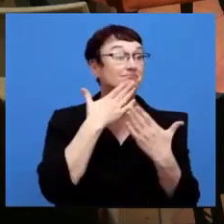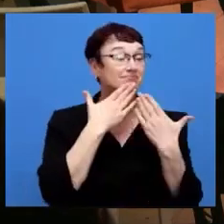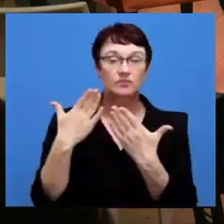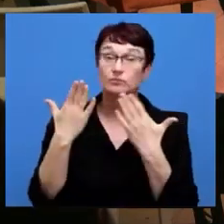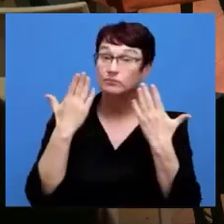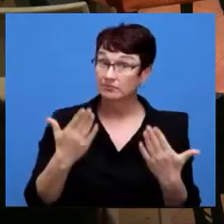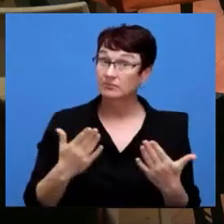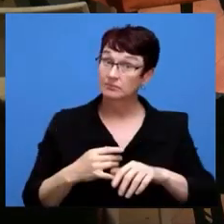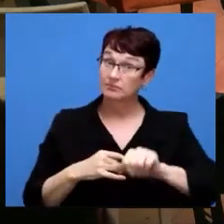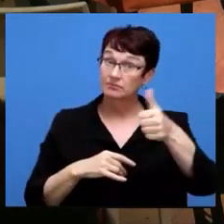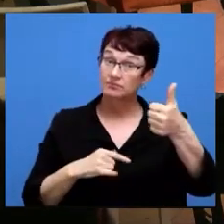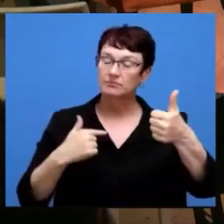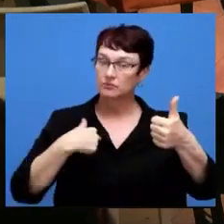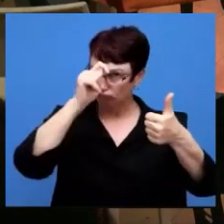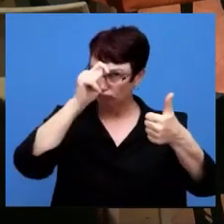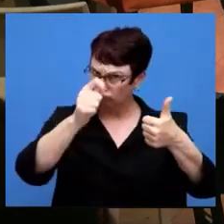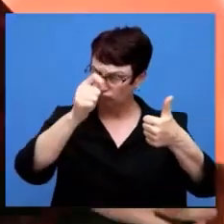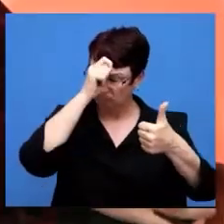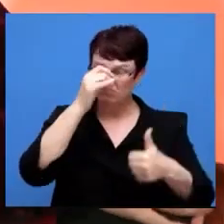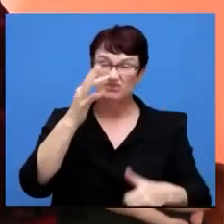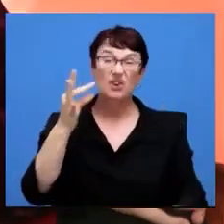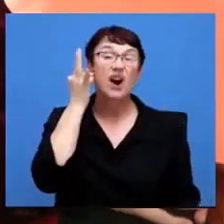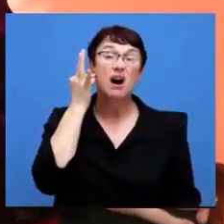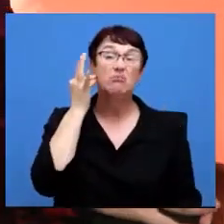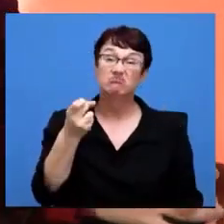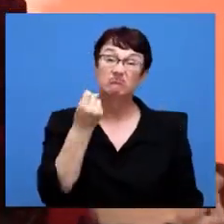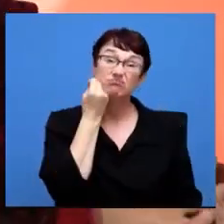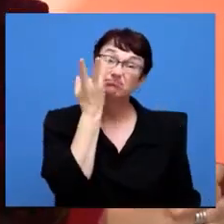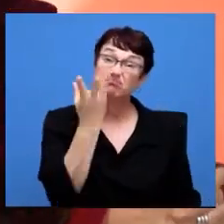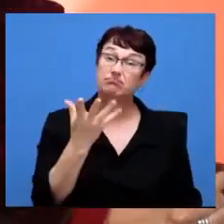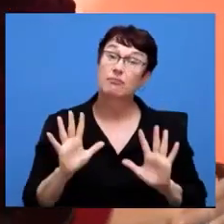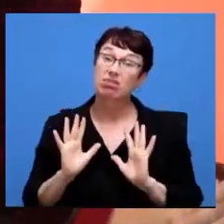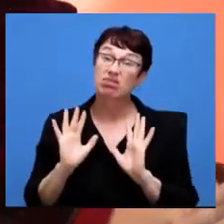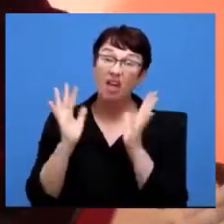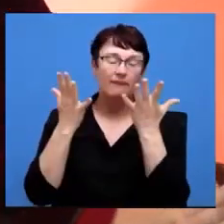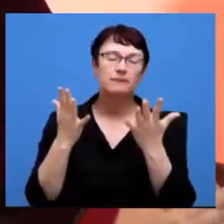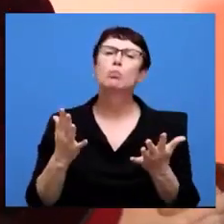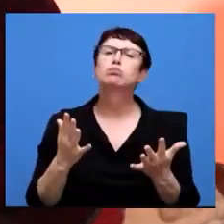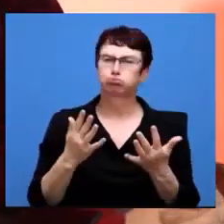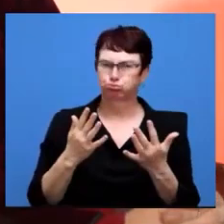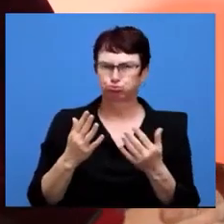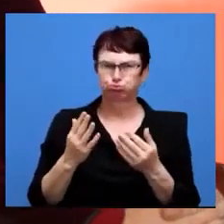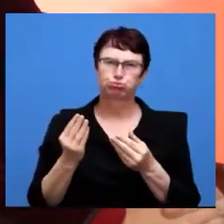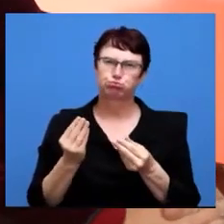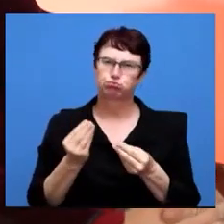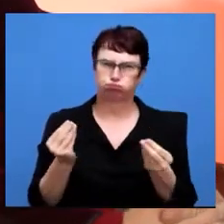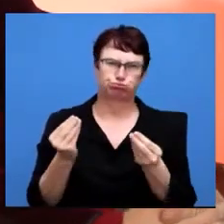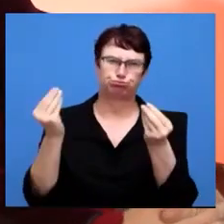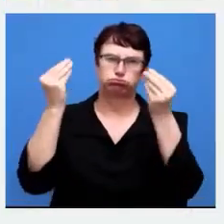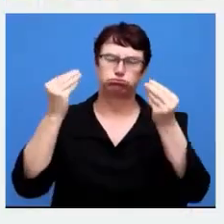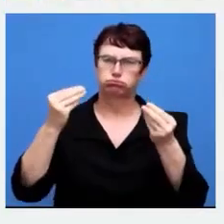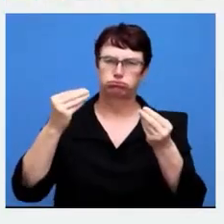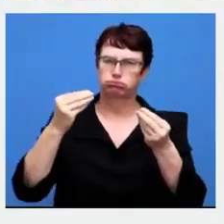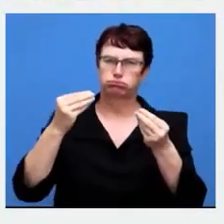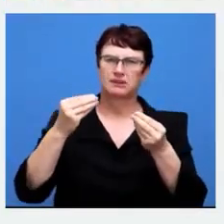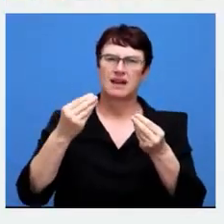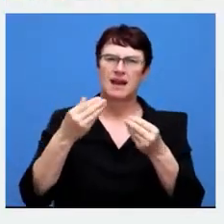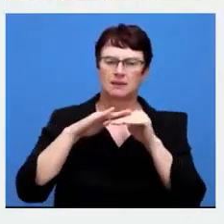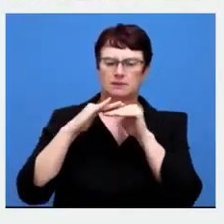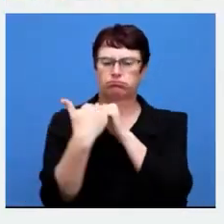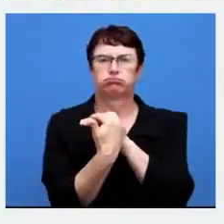everyday lives are much more complex than men's, primarily due to caregiving responsibilities, which